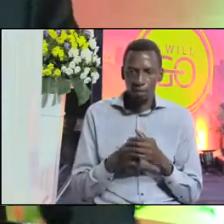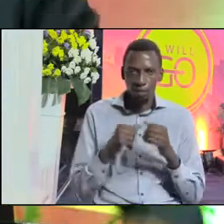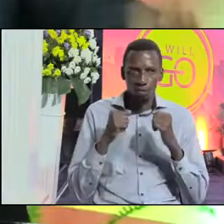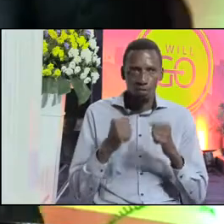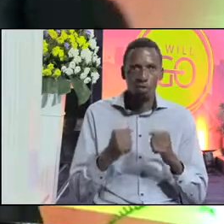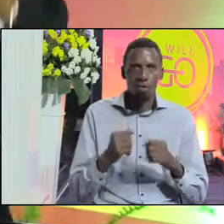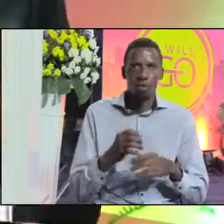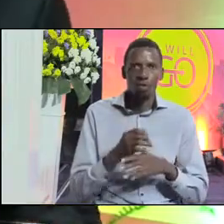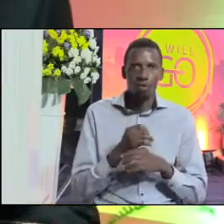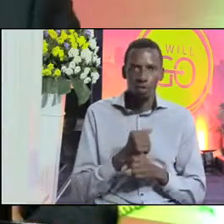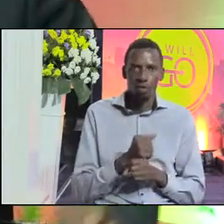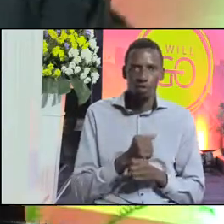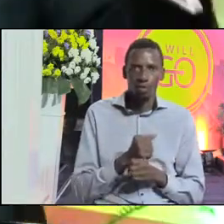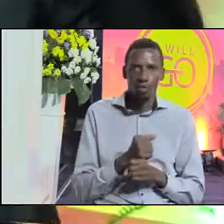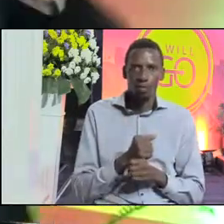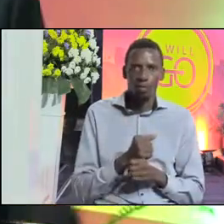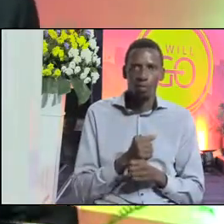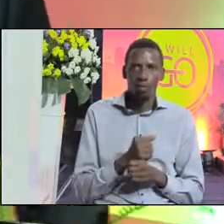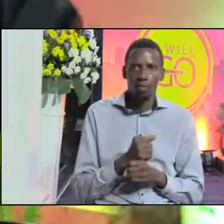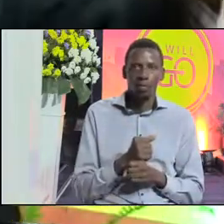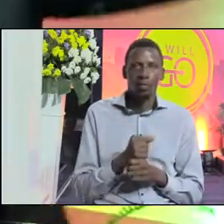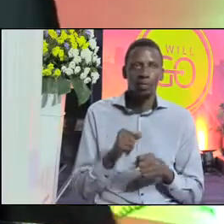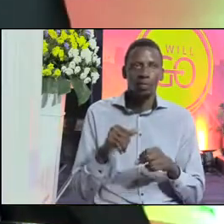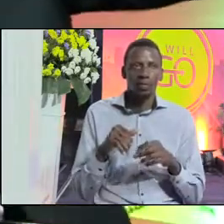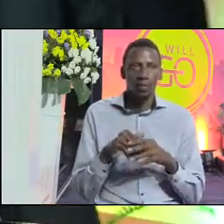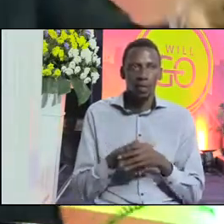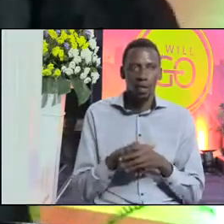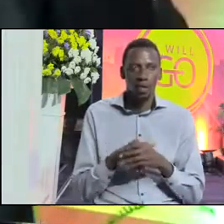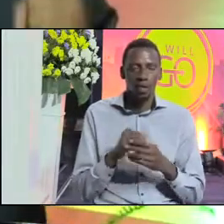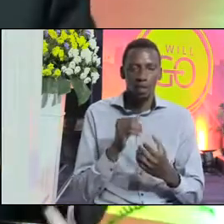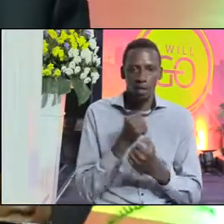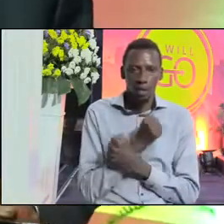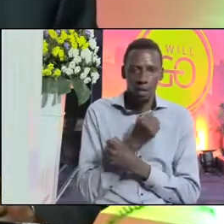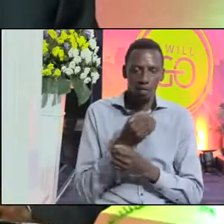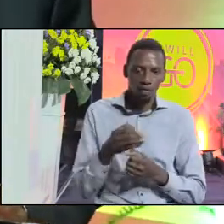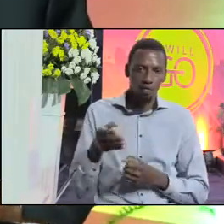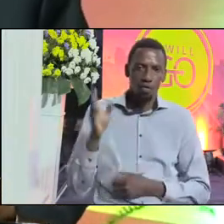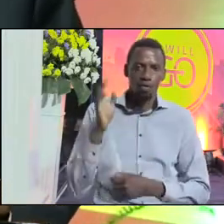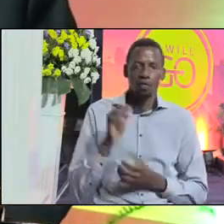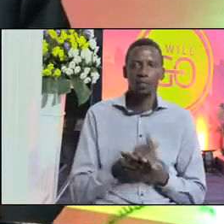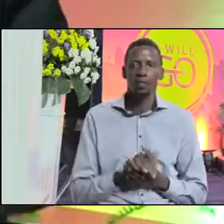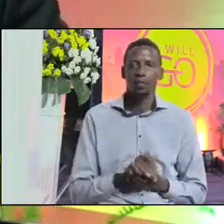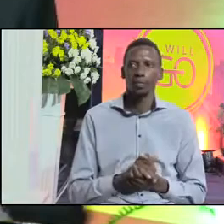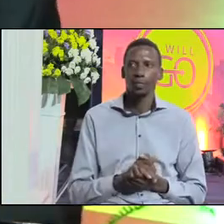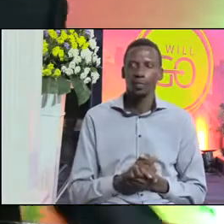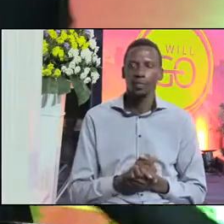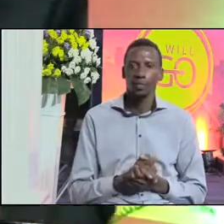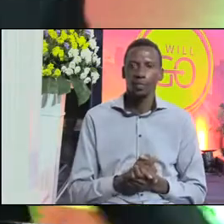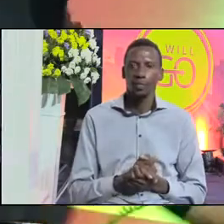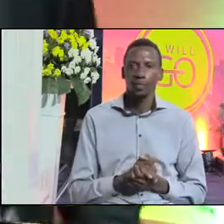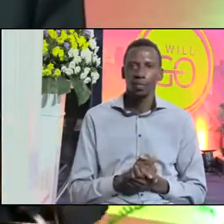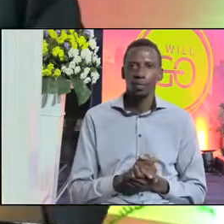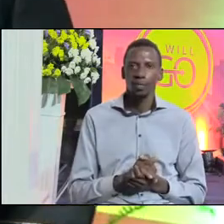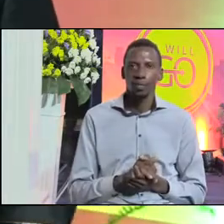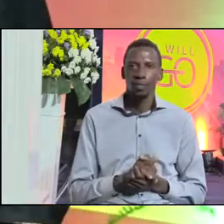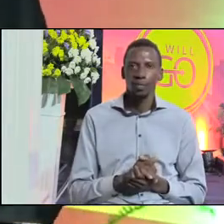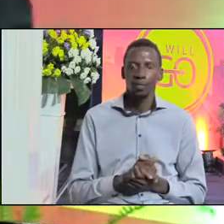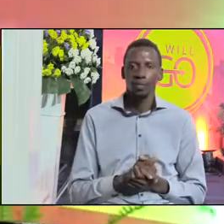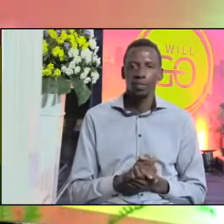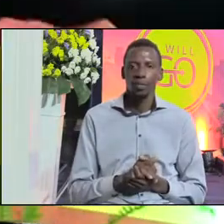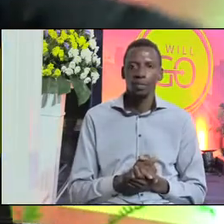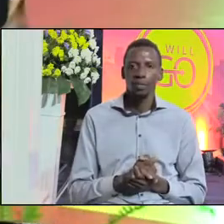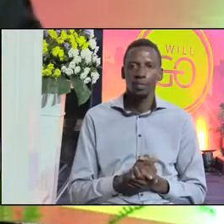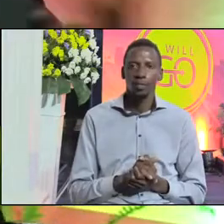confidence in the abiding, abundant love of God. And